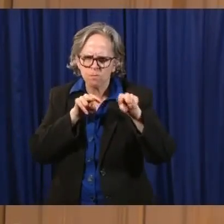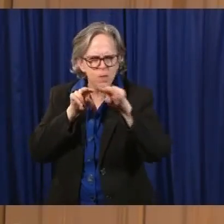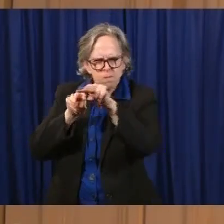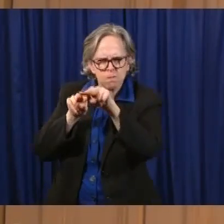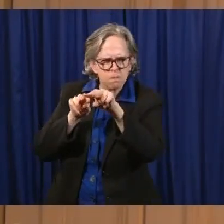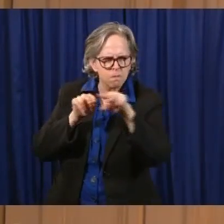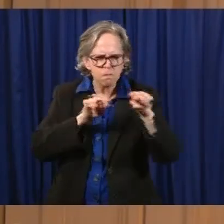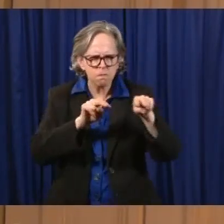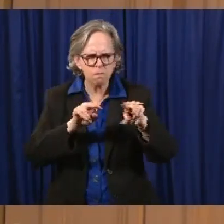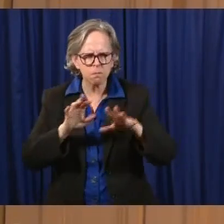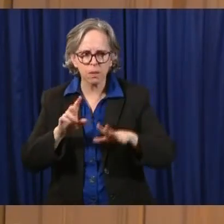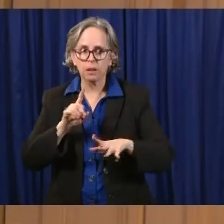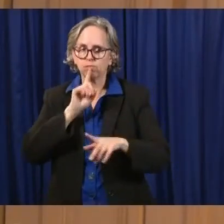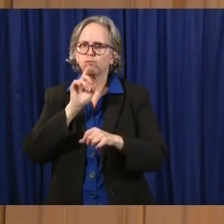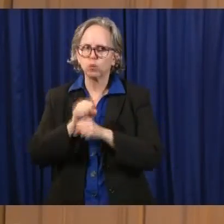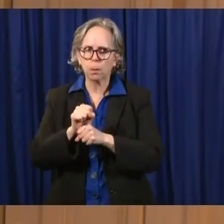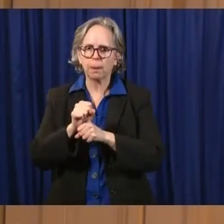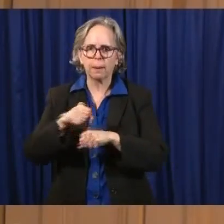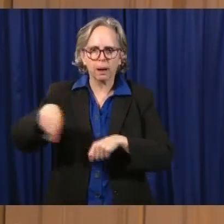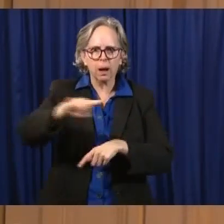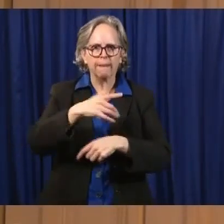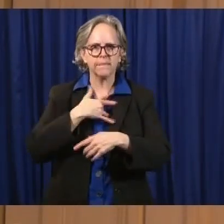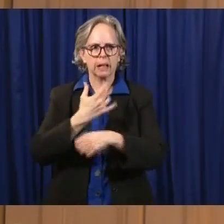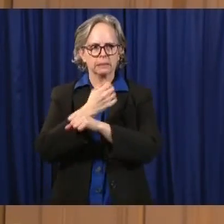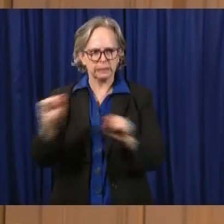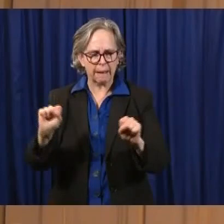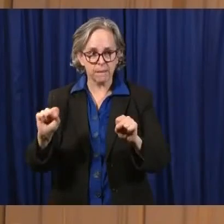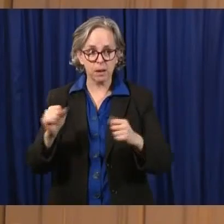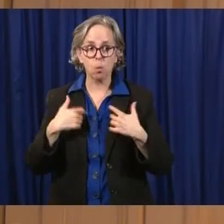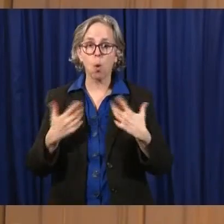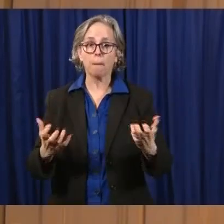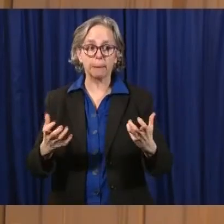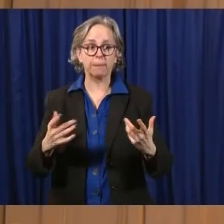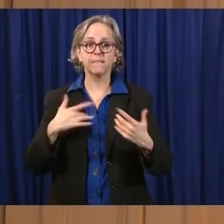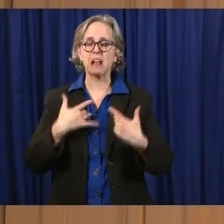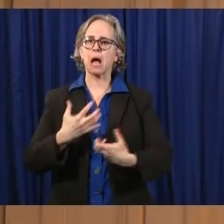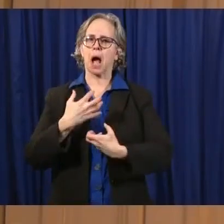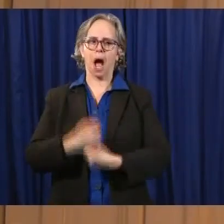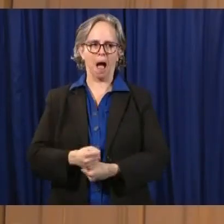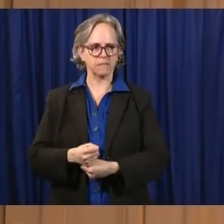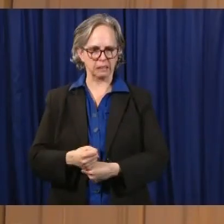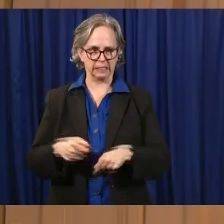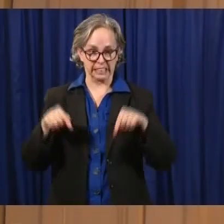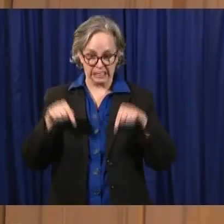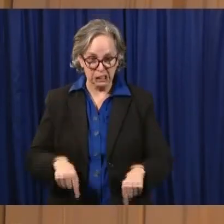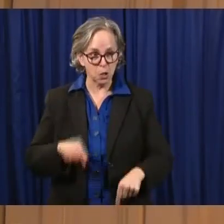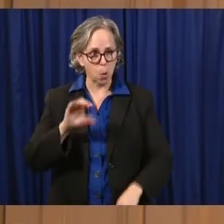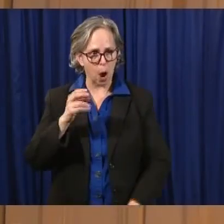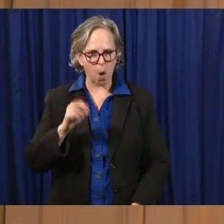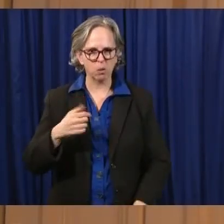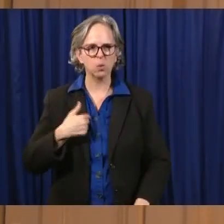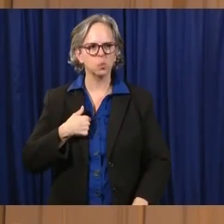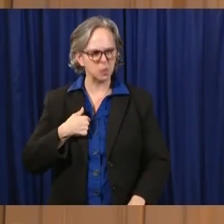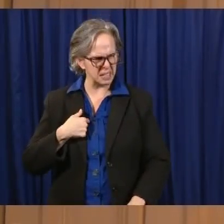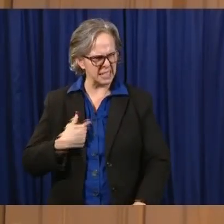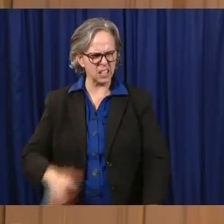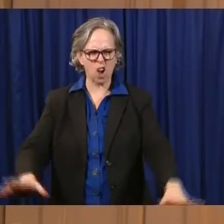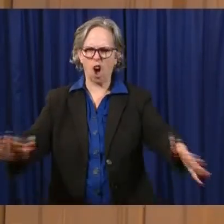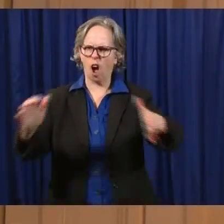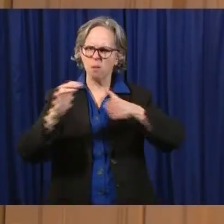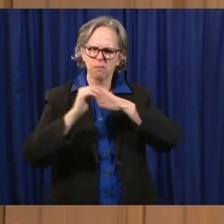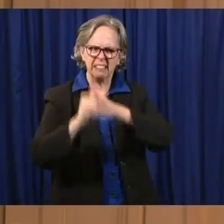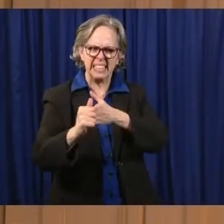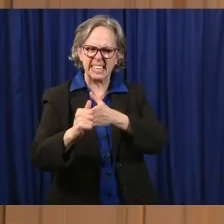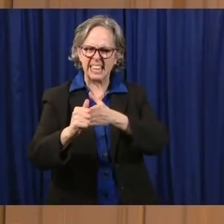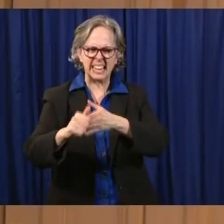so I want people to feel confident that we here in Ohio are at the cutting edge of every one of these discussions,